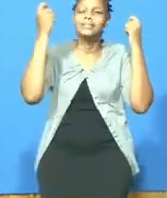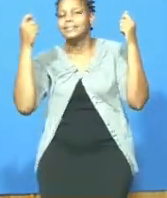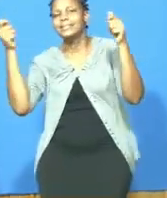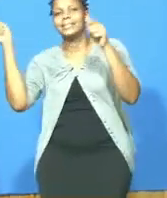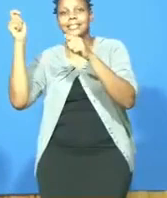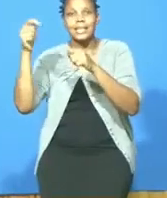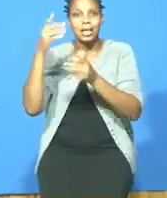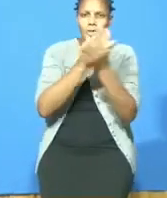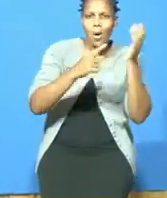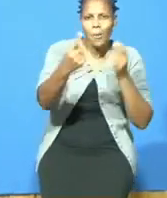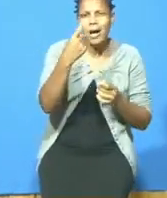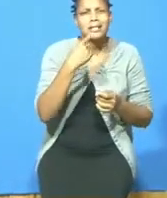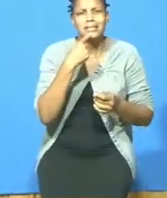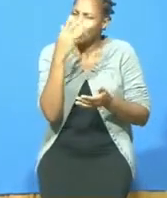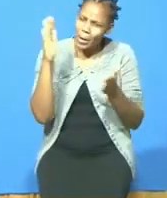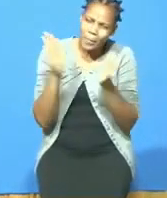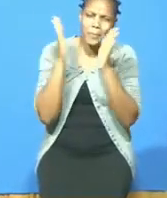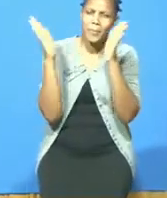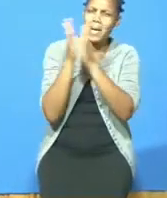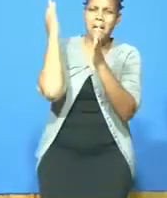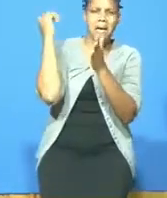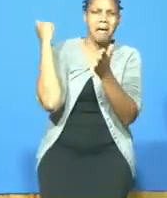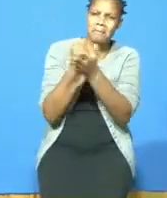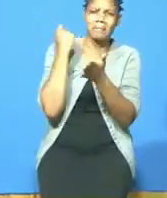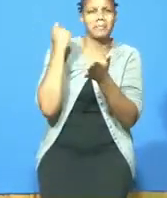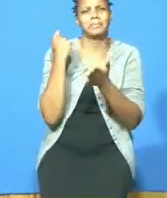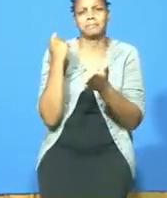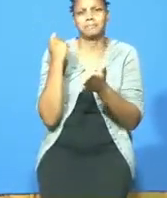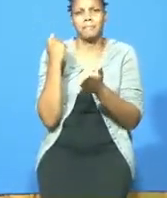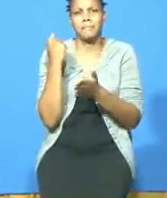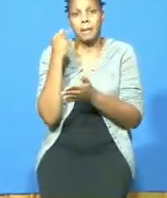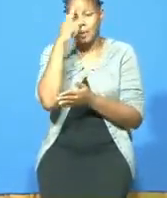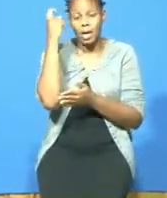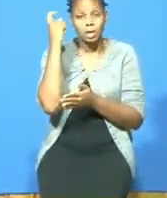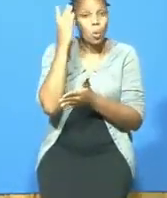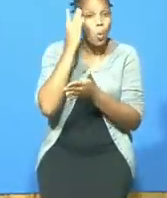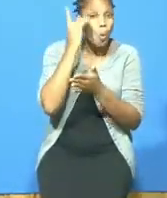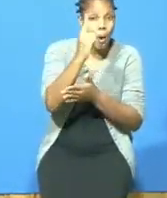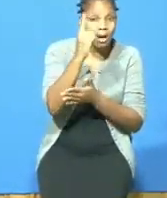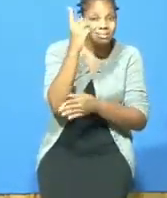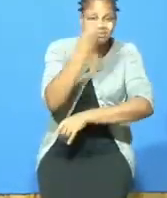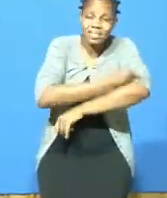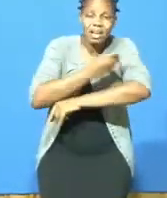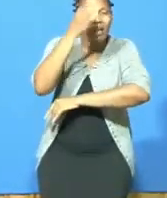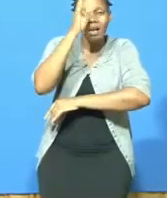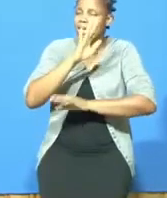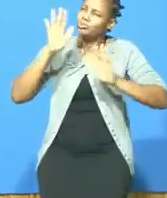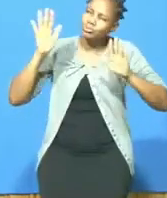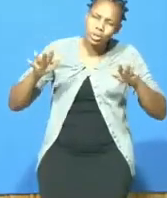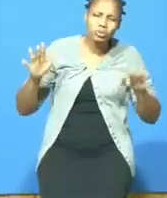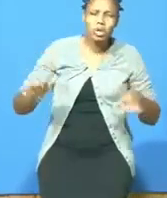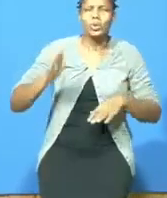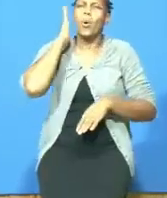somebody say praise the Lord, because one day God's children will be